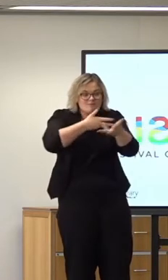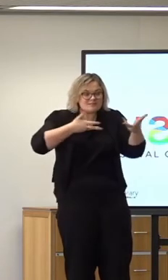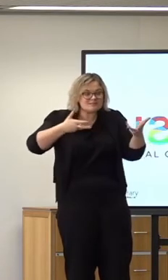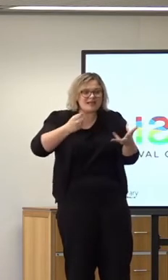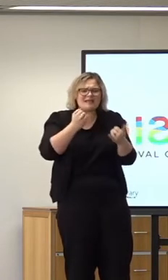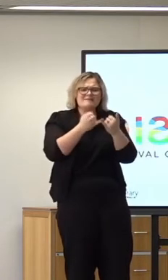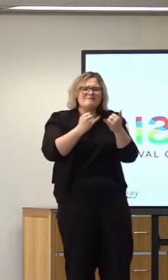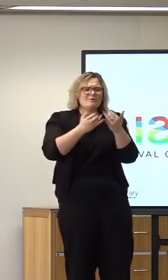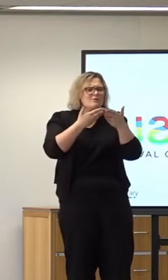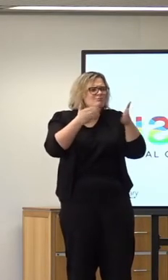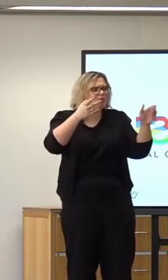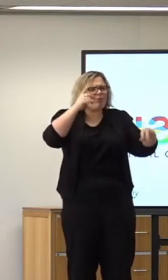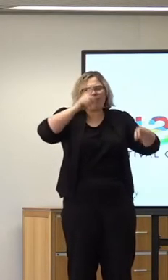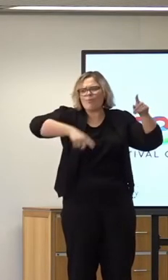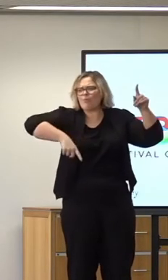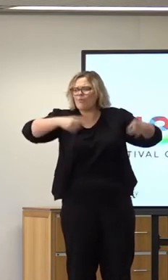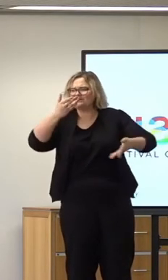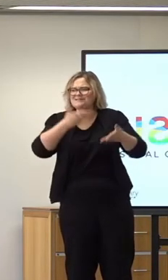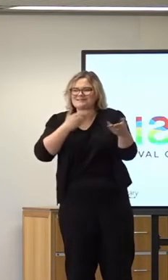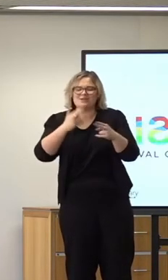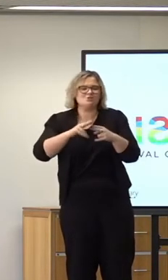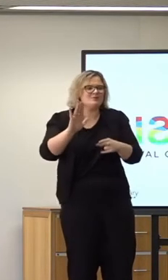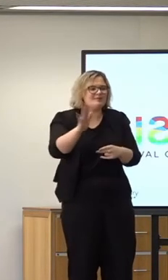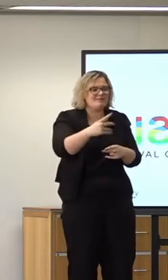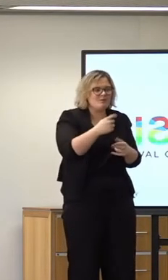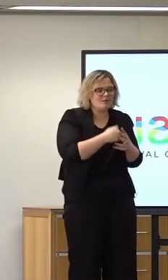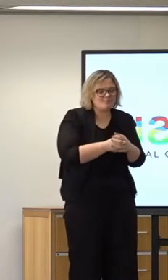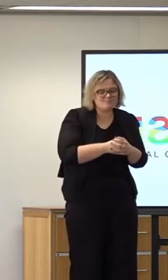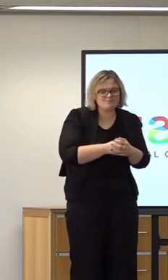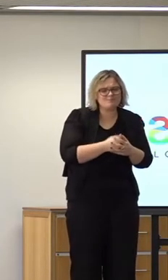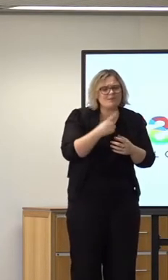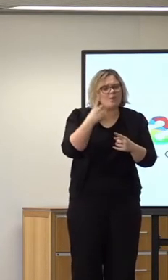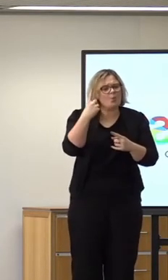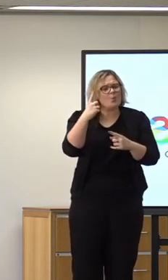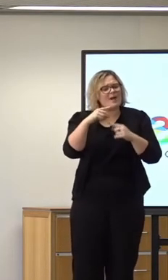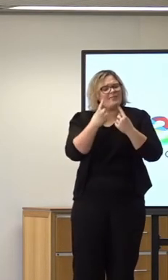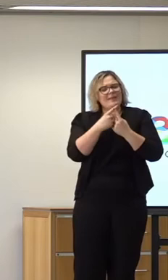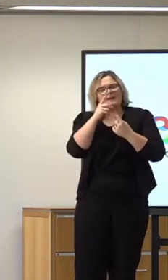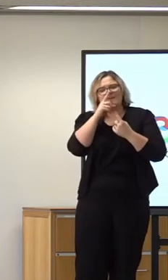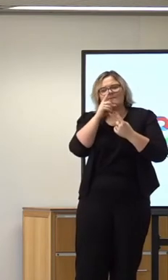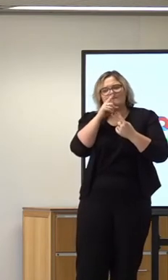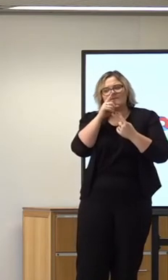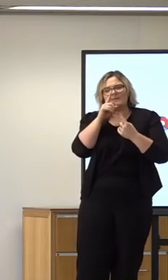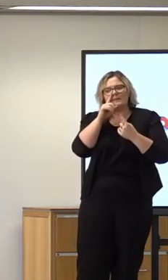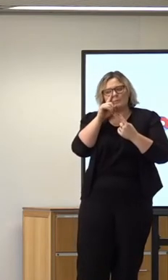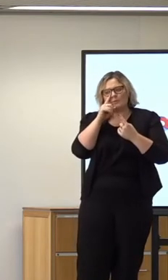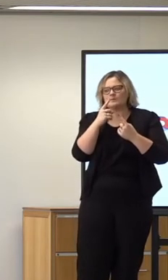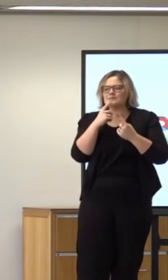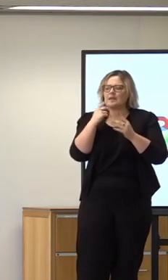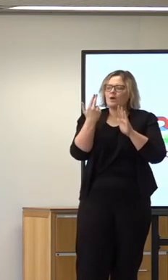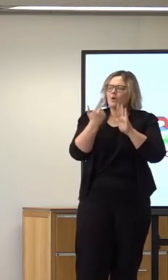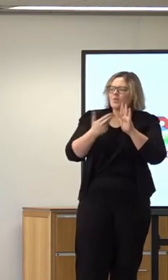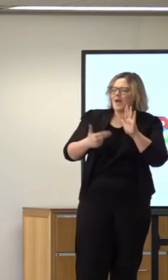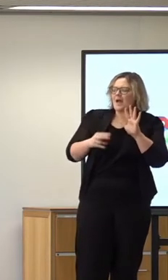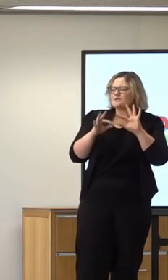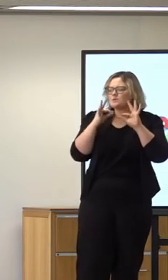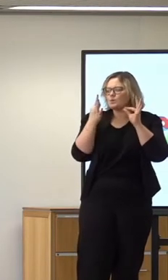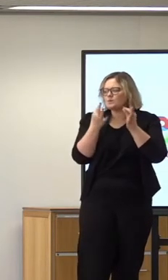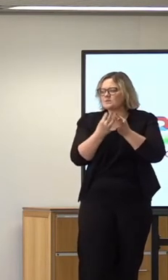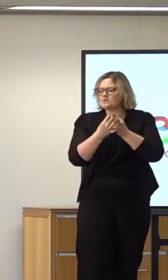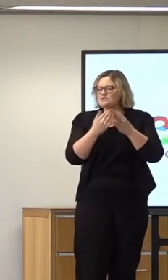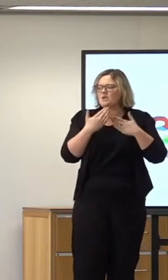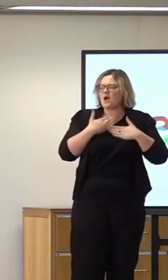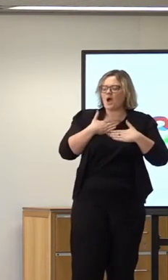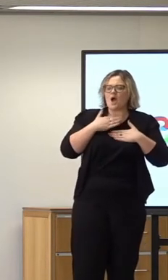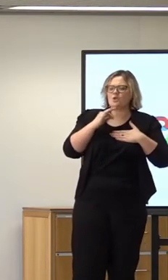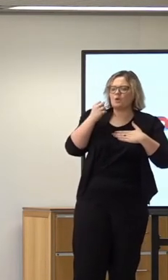very broad-ranging discussion with everyone. And one of the things is that I think people come into, you know, for goodness sakes, we're a contemporary arts organisation. I don't get a lot of